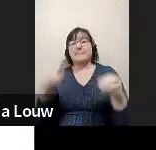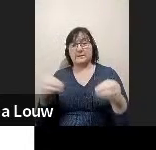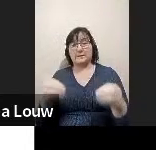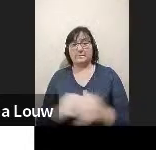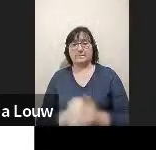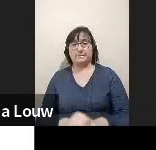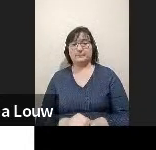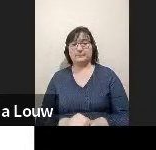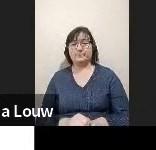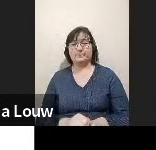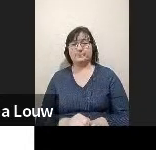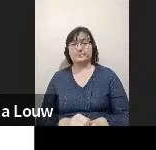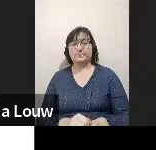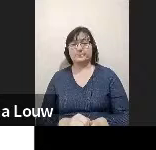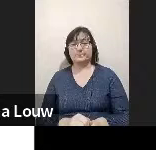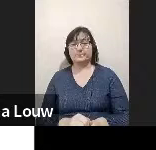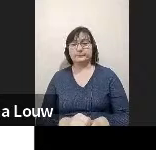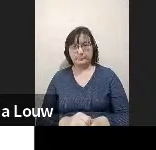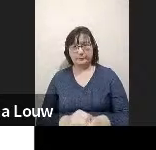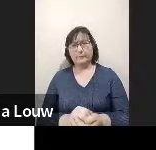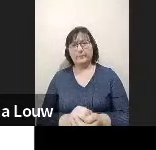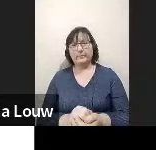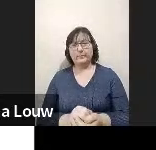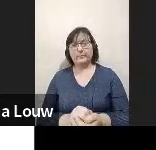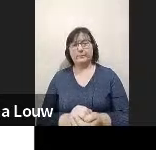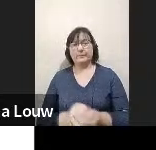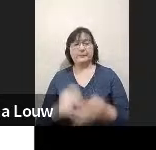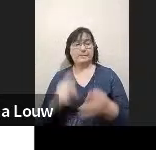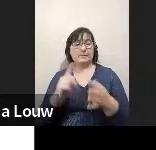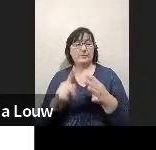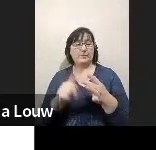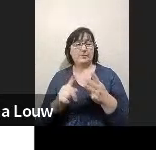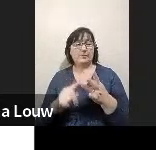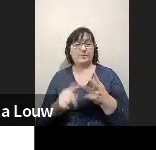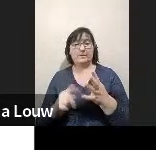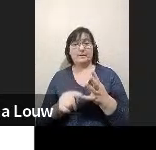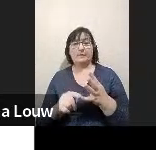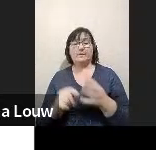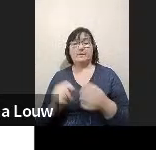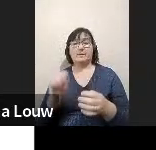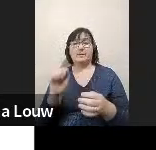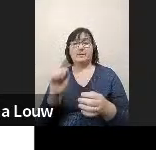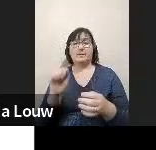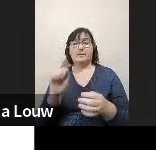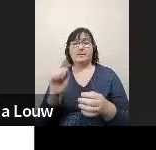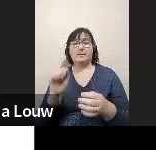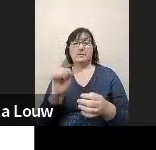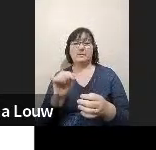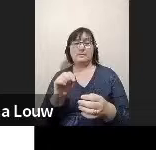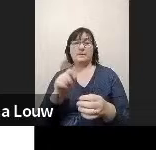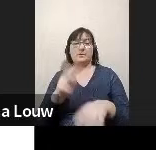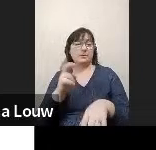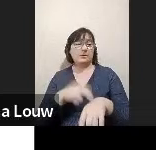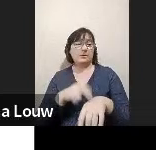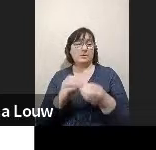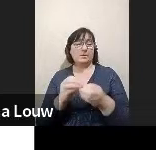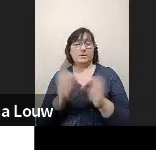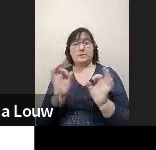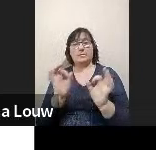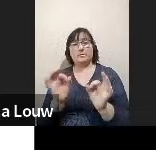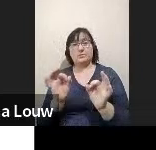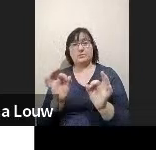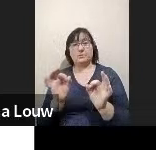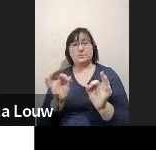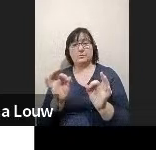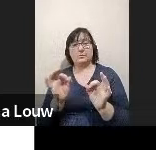the following is steps that we put into place that you need to ensure that are done. Reason